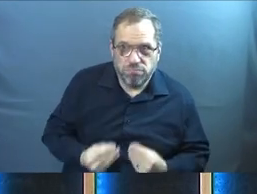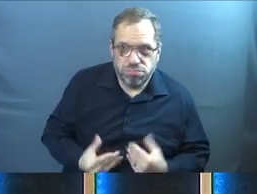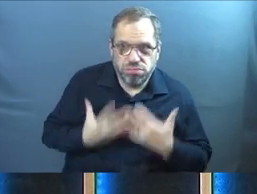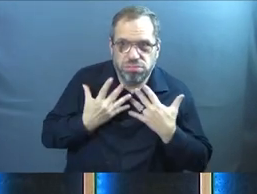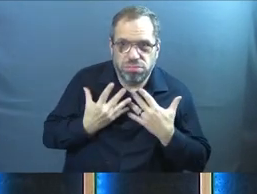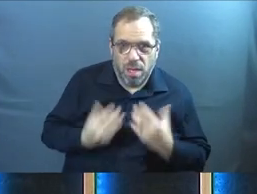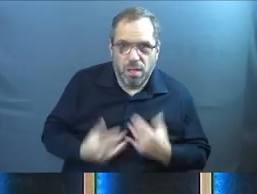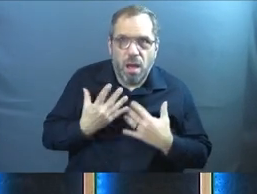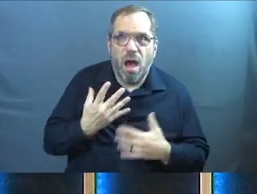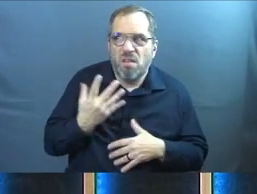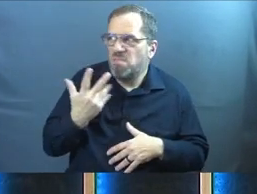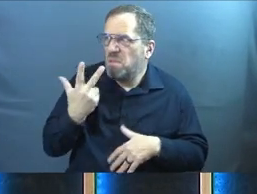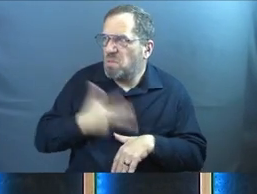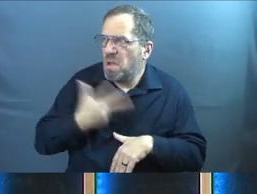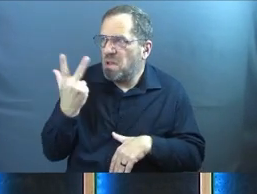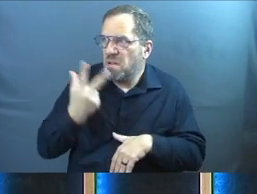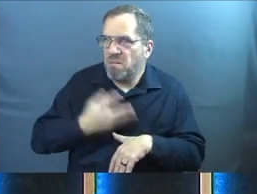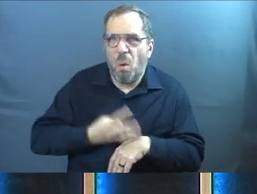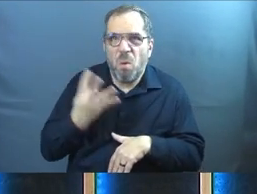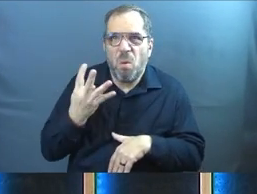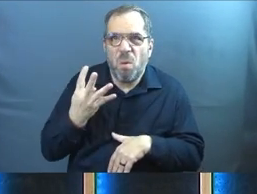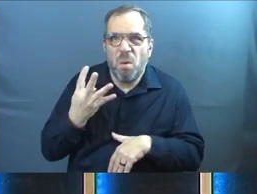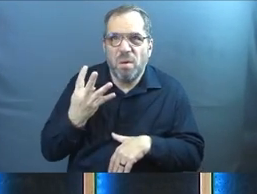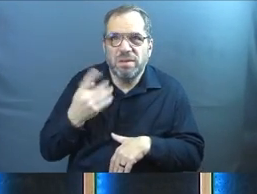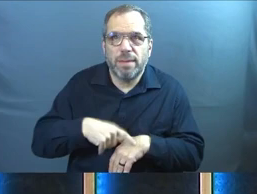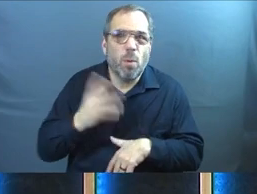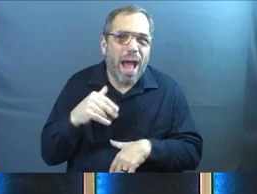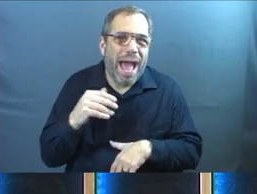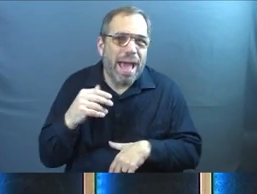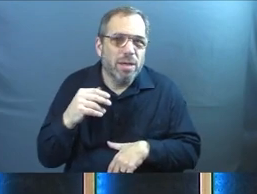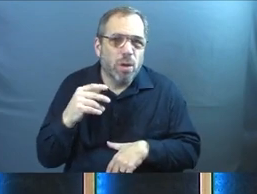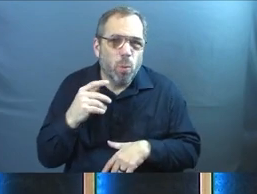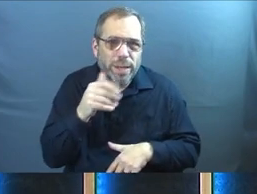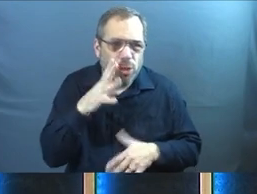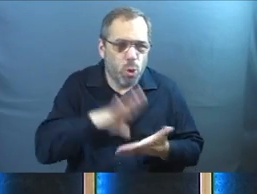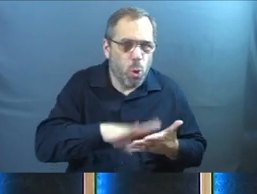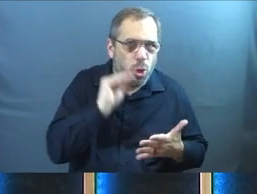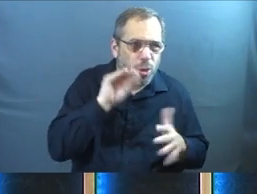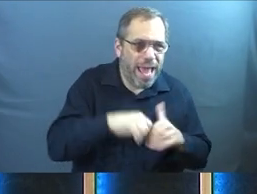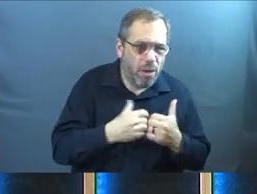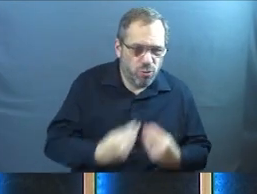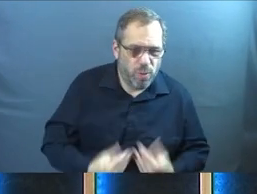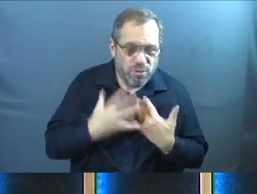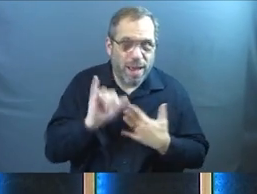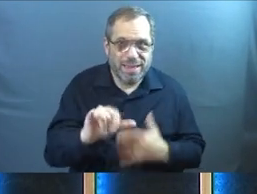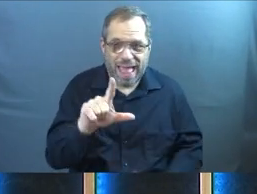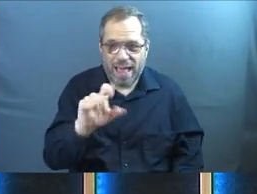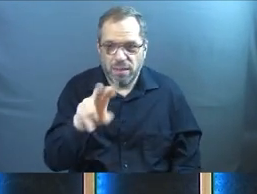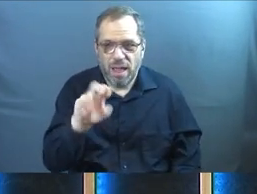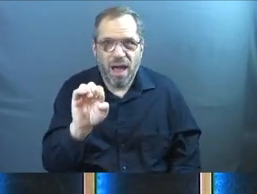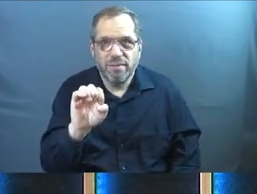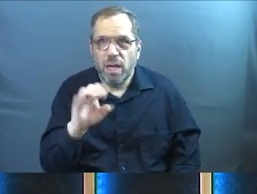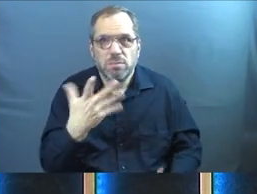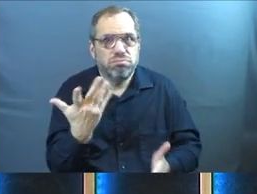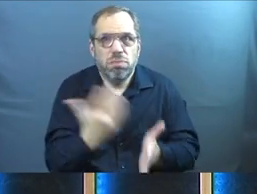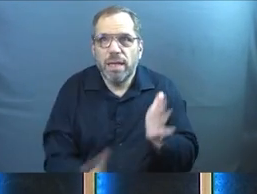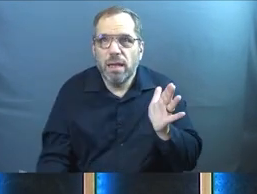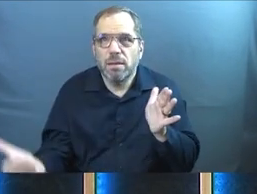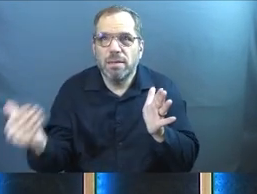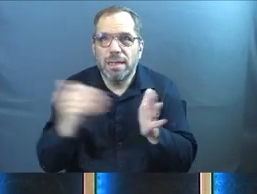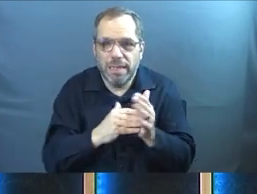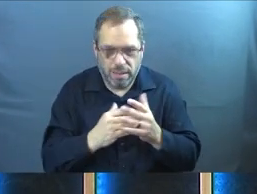or four times. Because once you've learned the secret of resurrection to your love, you just keep doing